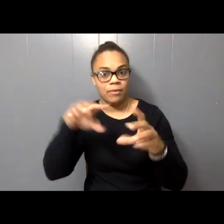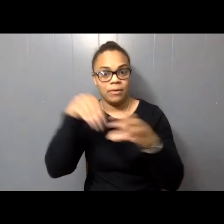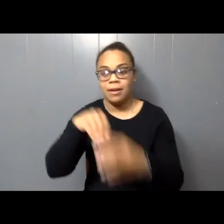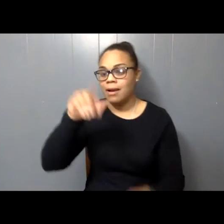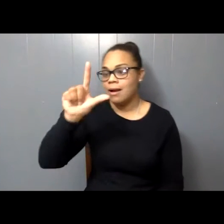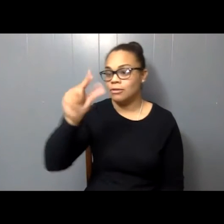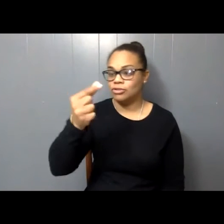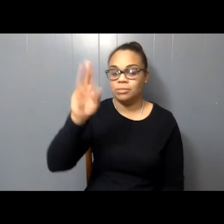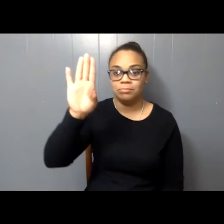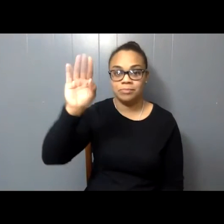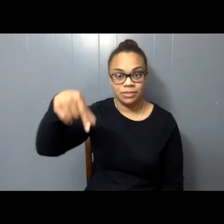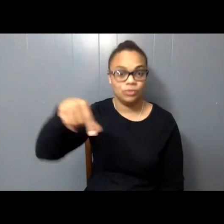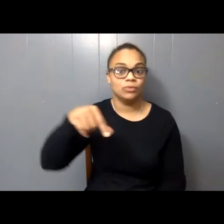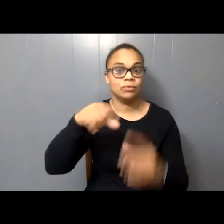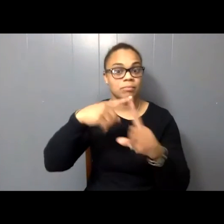respectful.